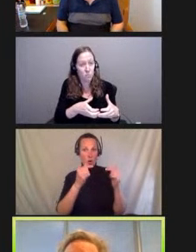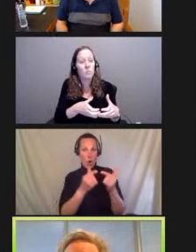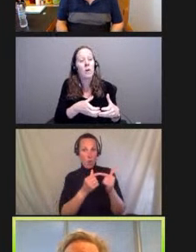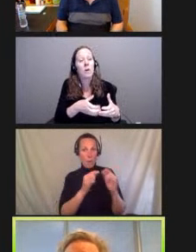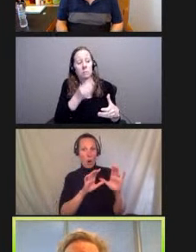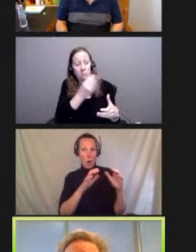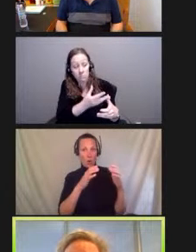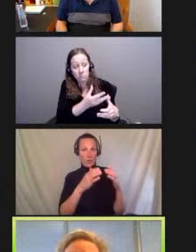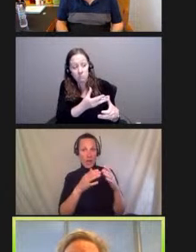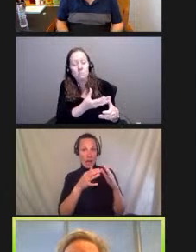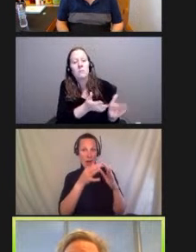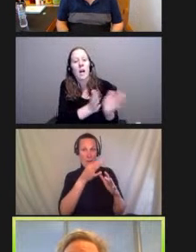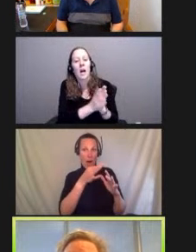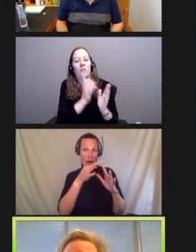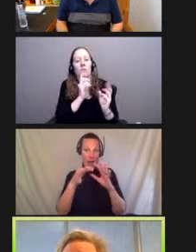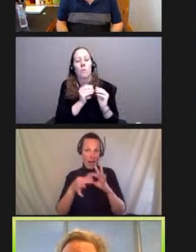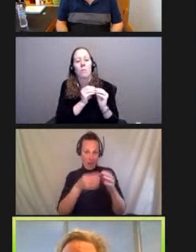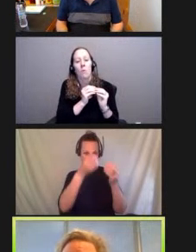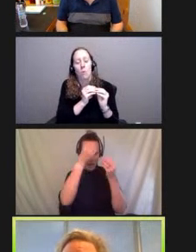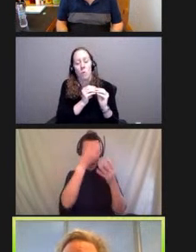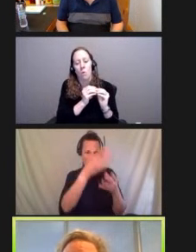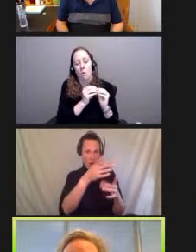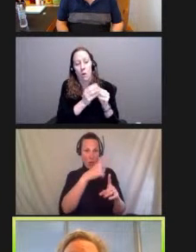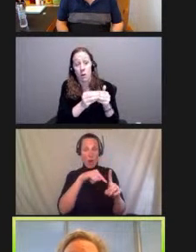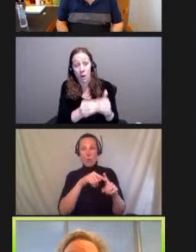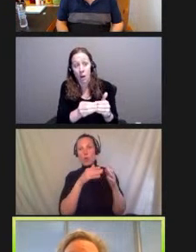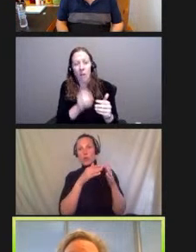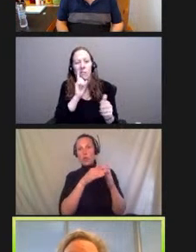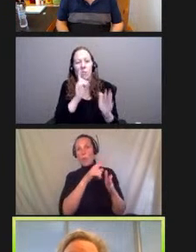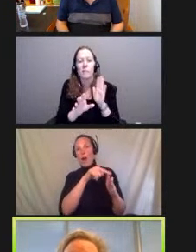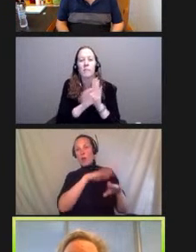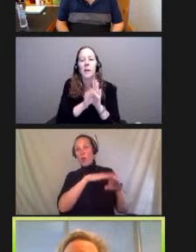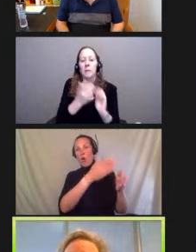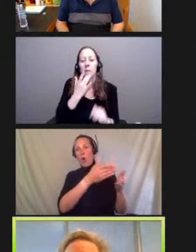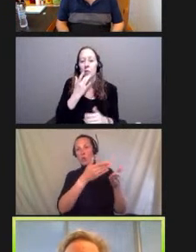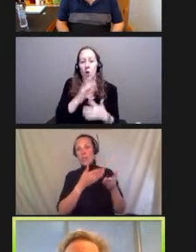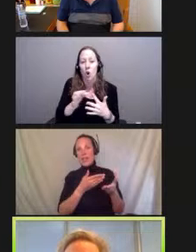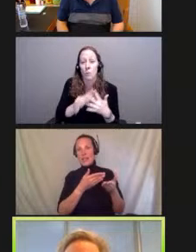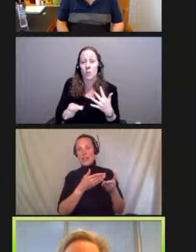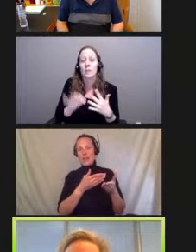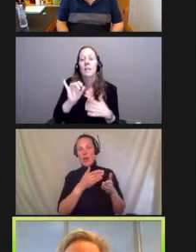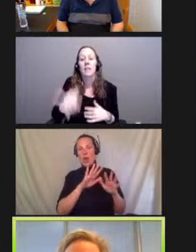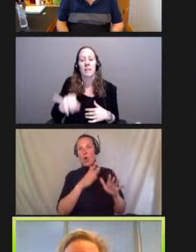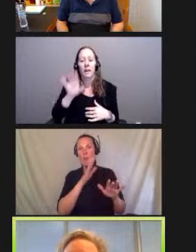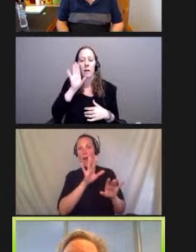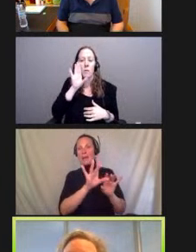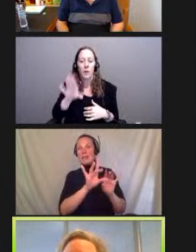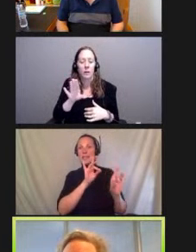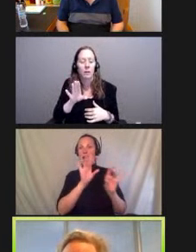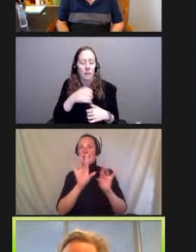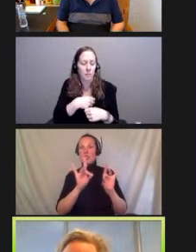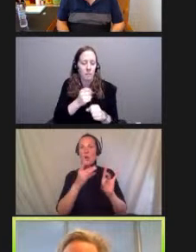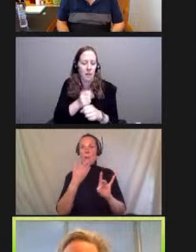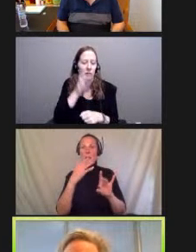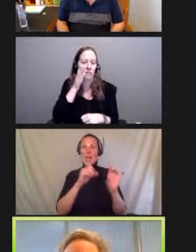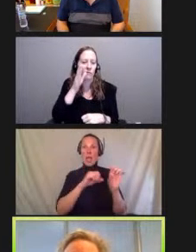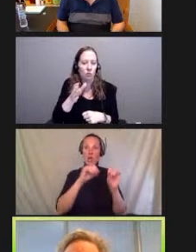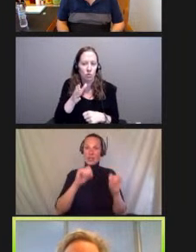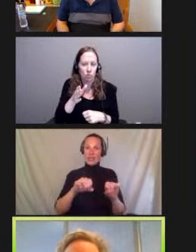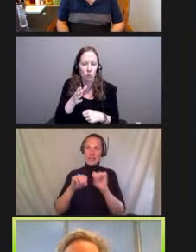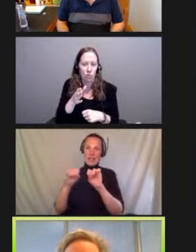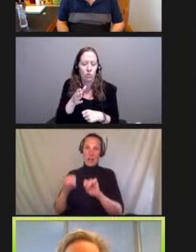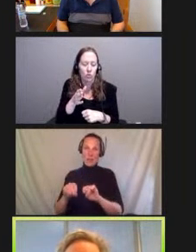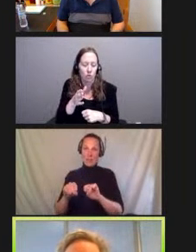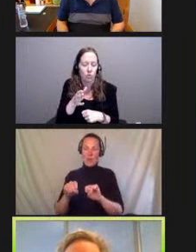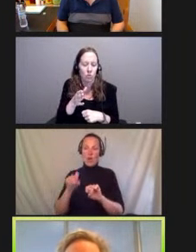seek further guidance to select the preferred options that will make up the city's future waste management system, which will form the basis of the